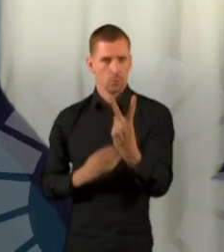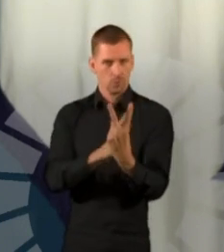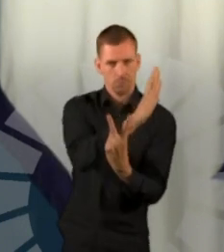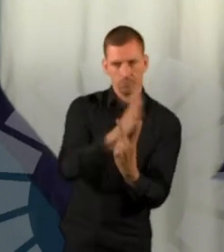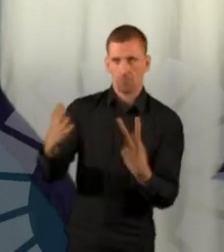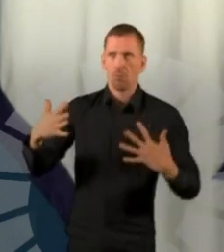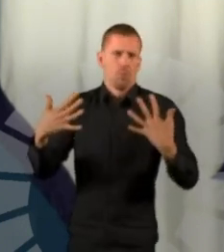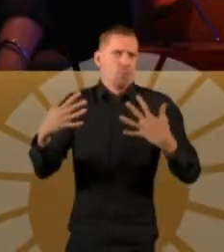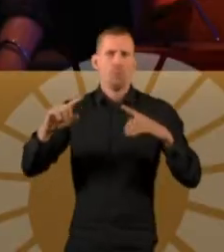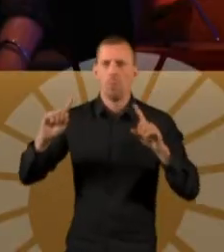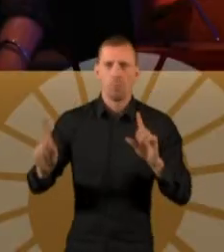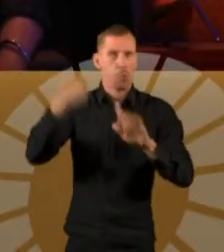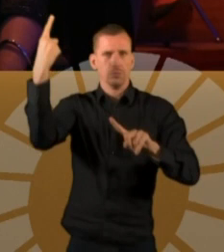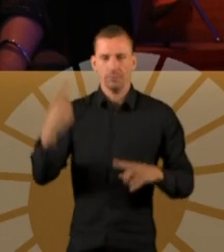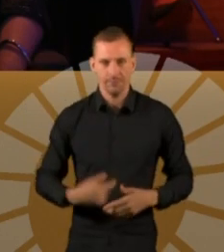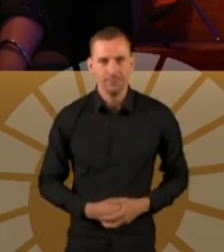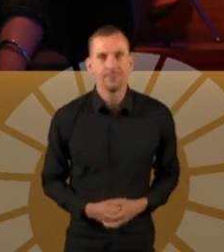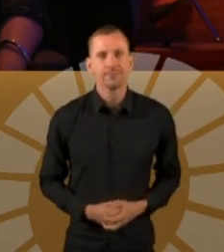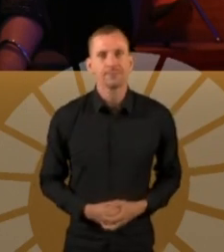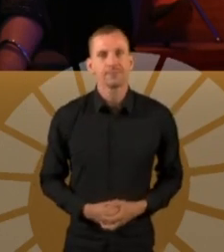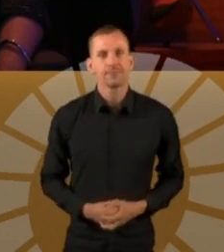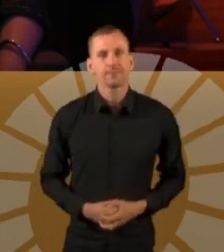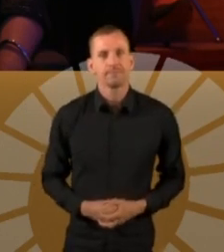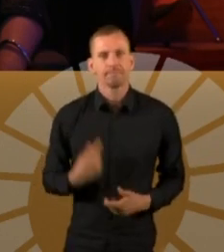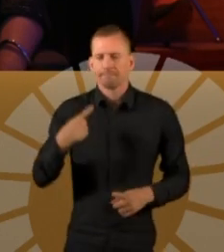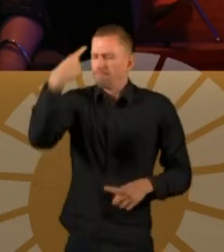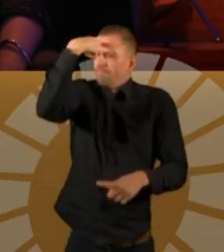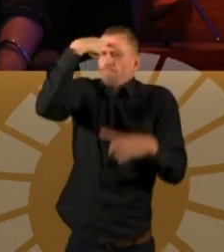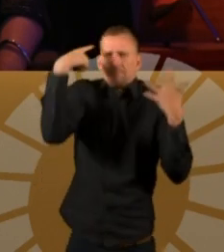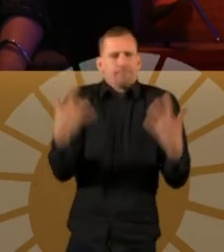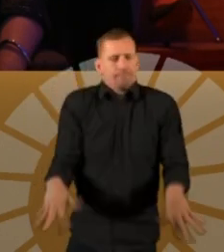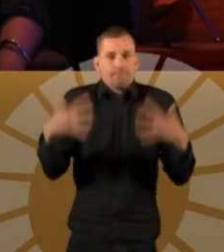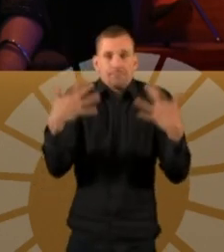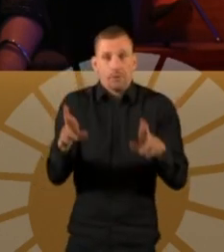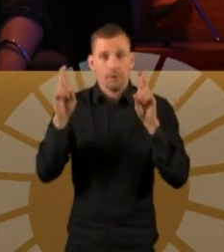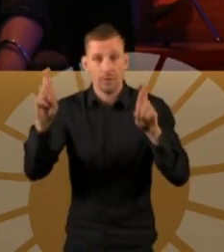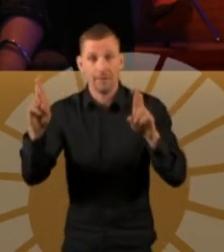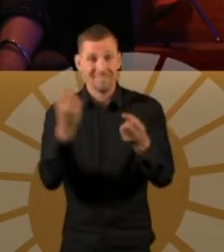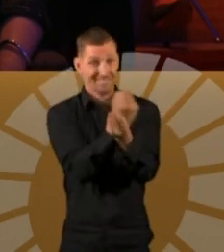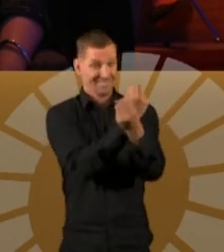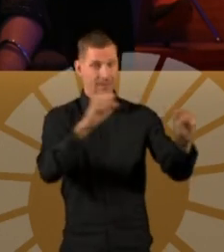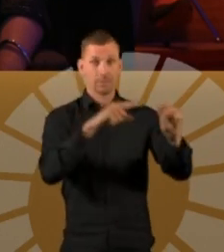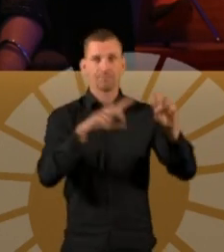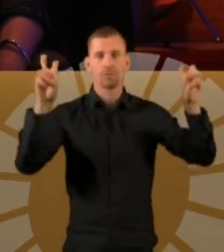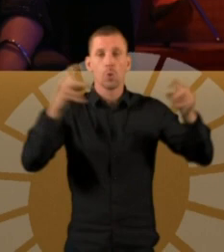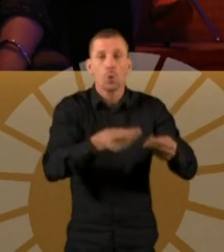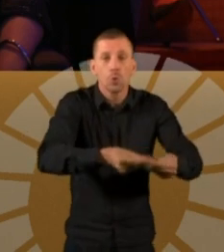the tools of democracy, whether that is the freedom of speech or the freedom to